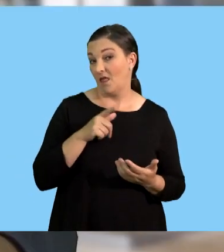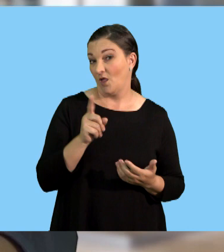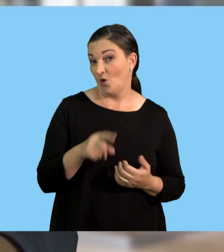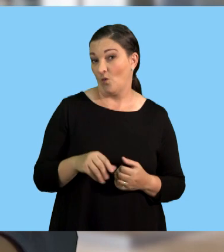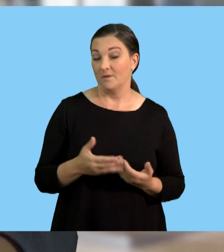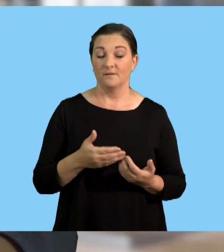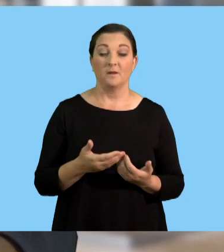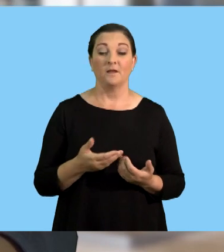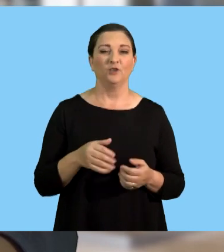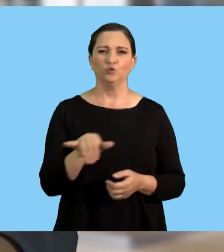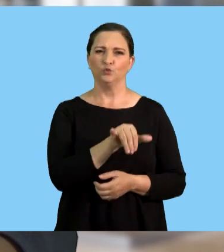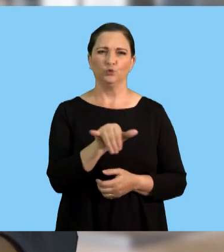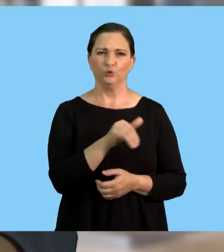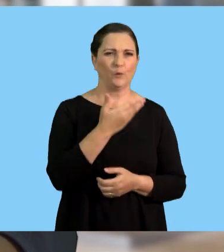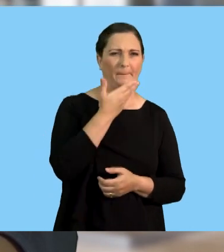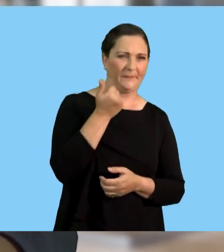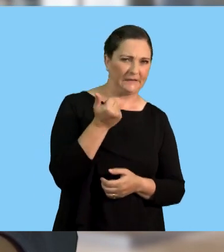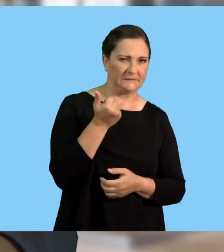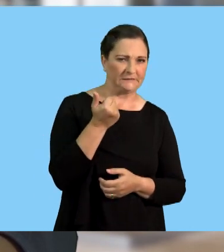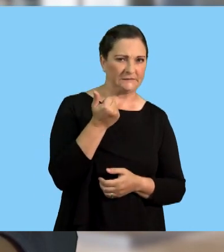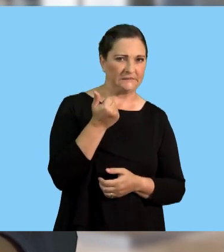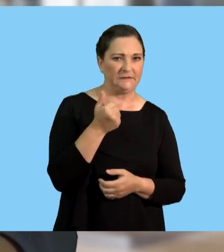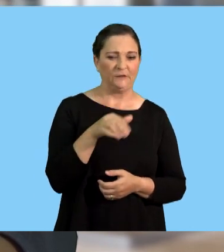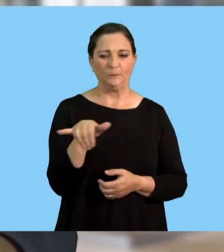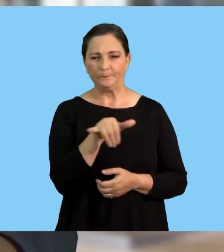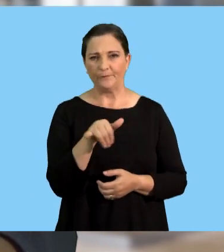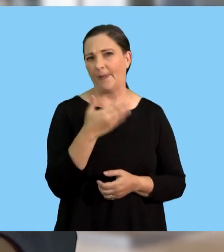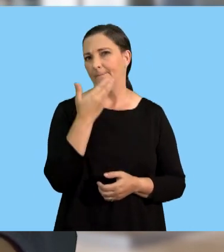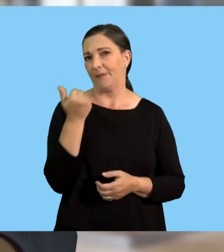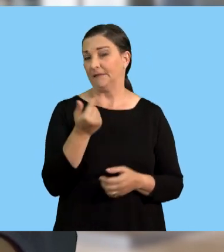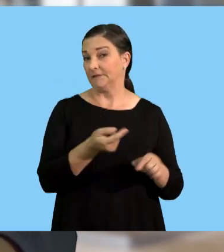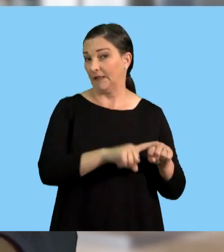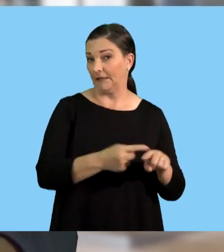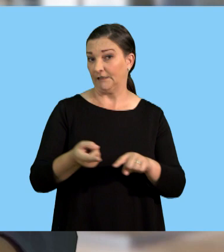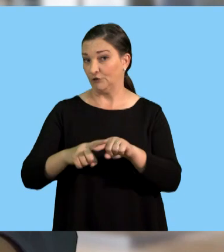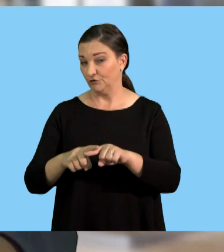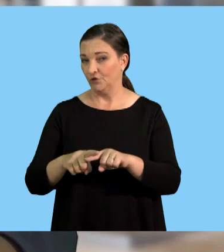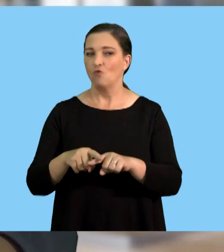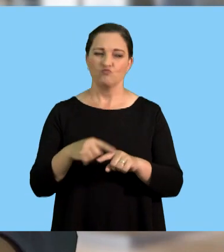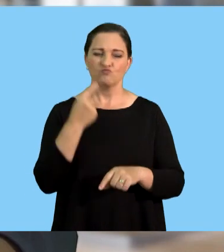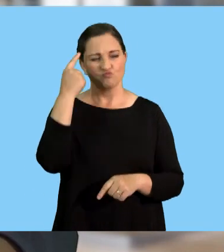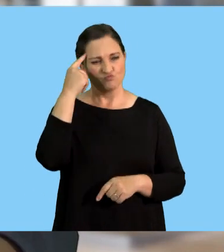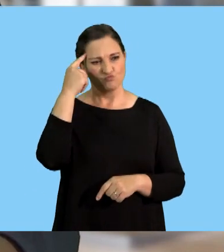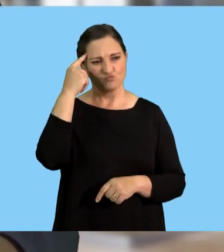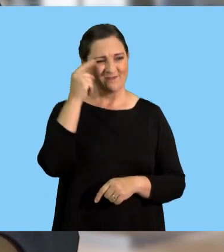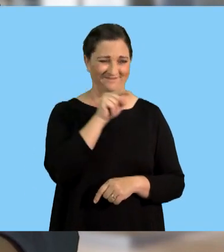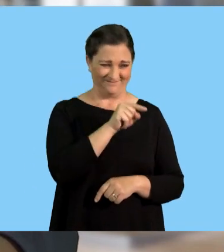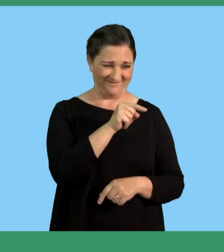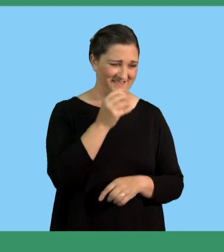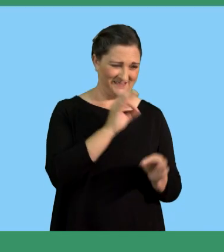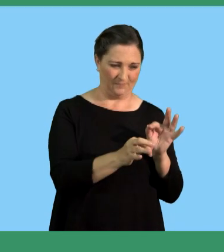answer what? Give us the best investment option or the best interest option. So you'd obviously